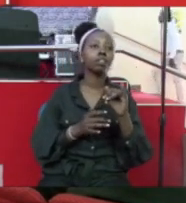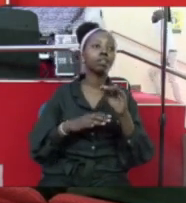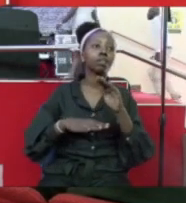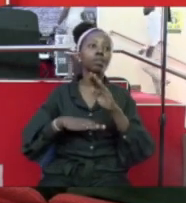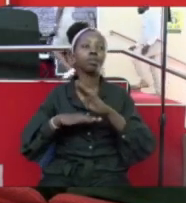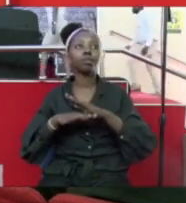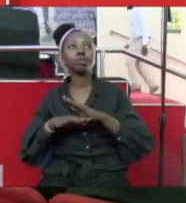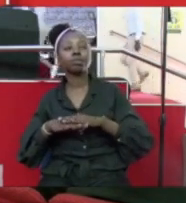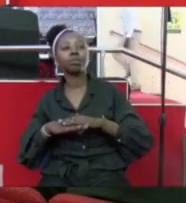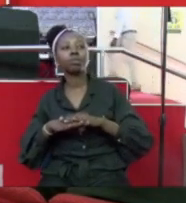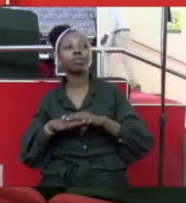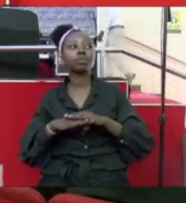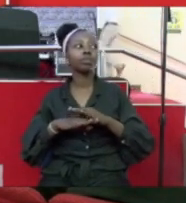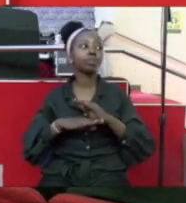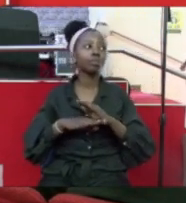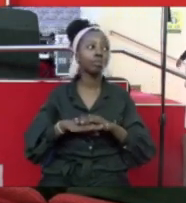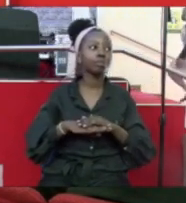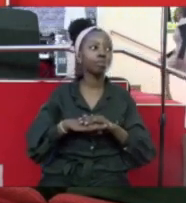are good.